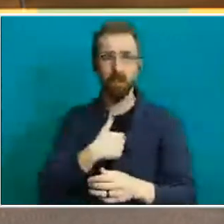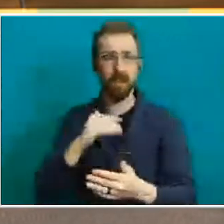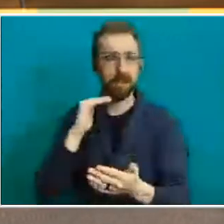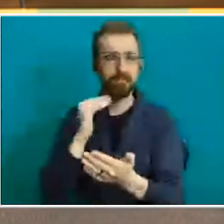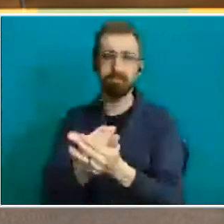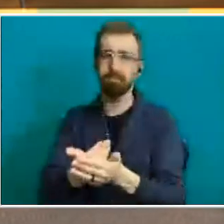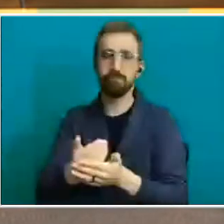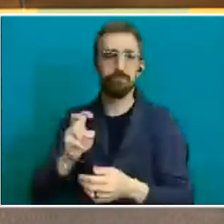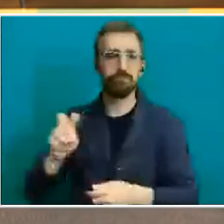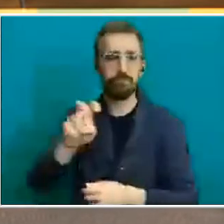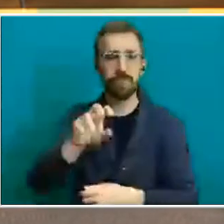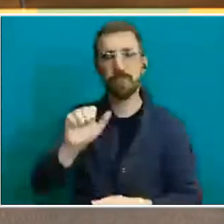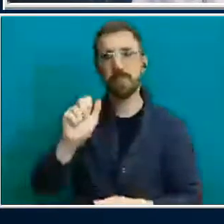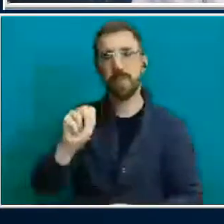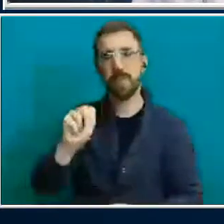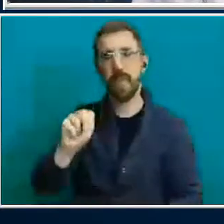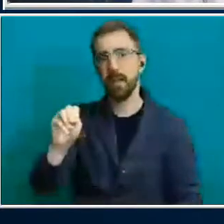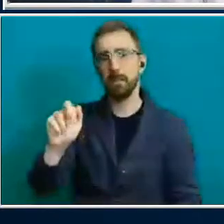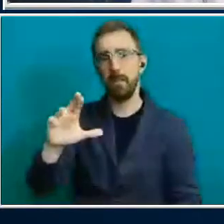Marcos, Texas.